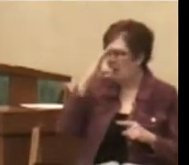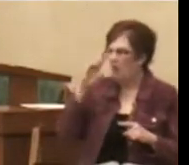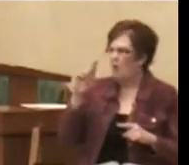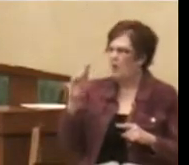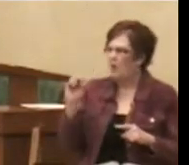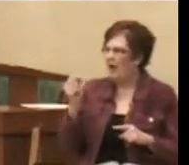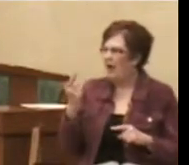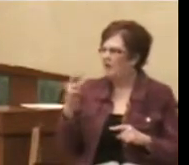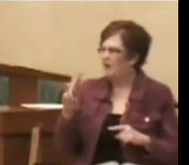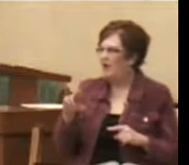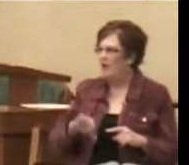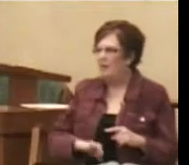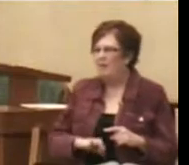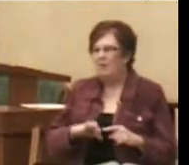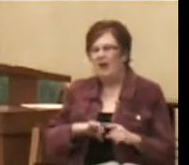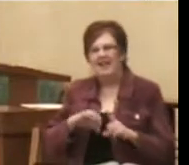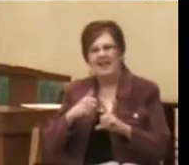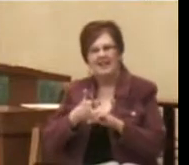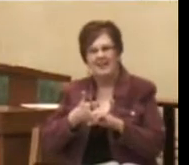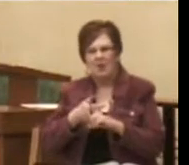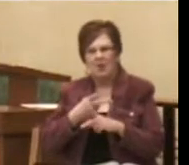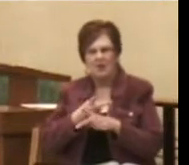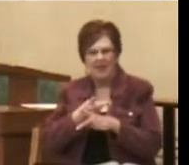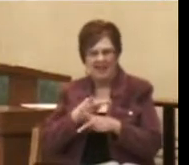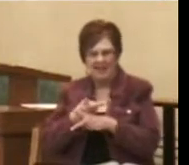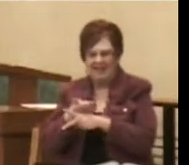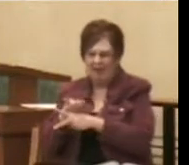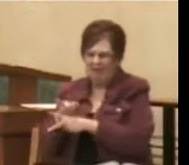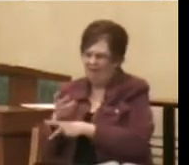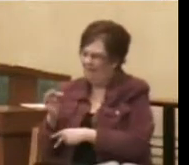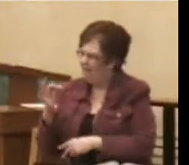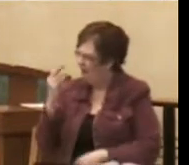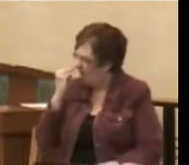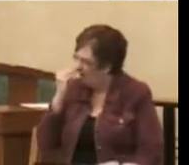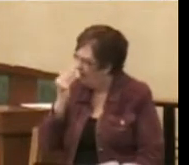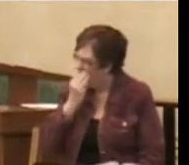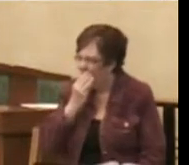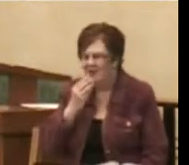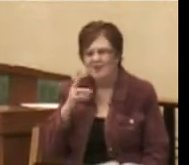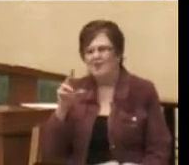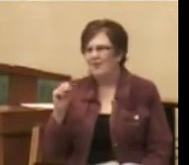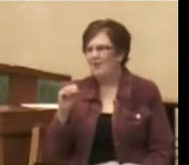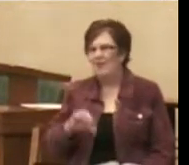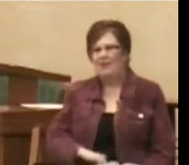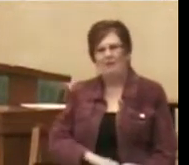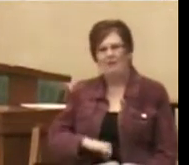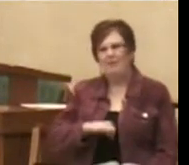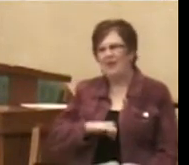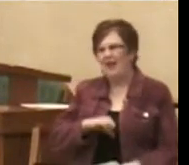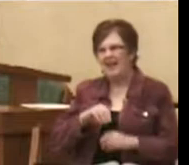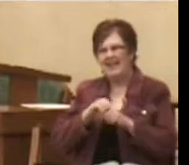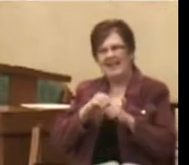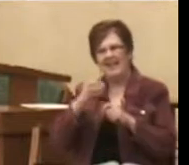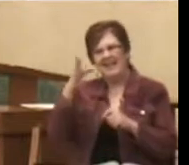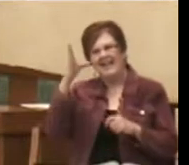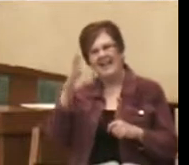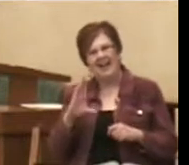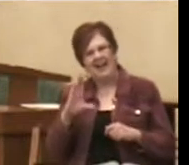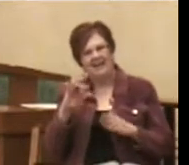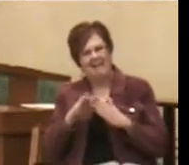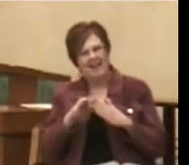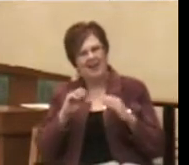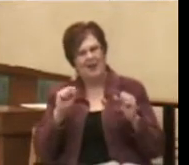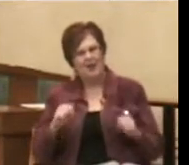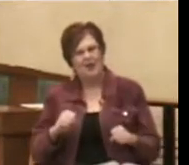the pride was not in his own care of the flowers. The pride was in a God who